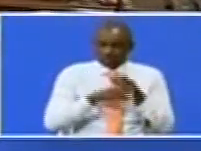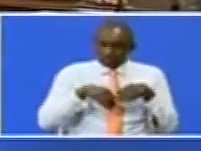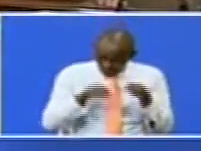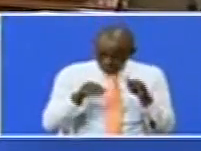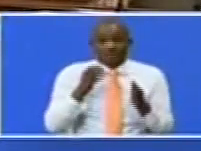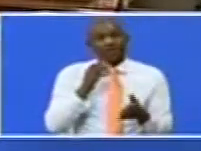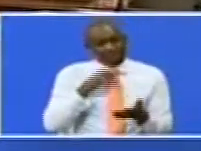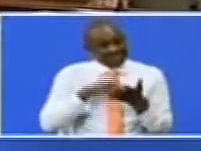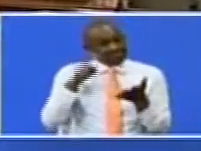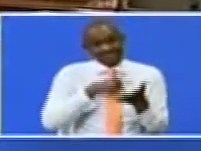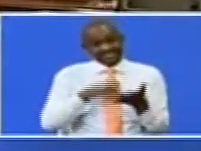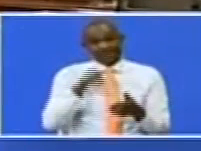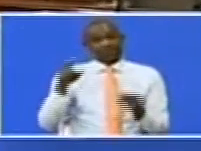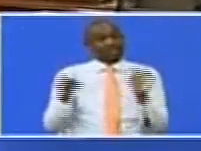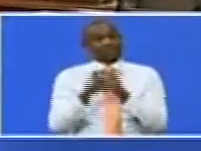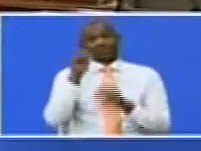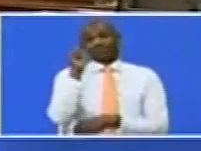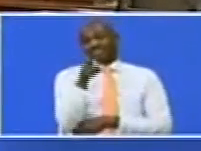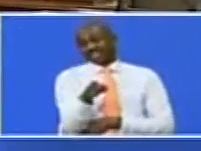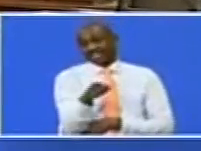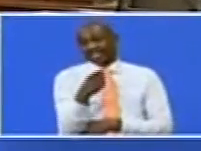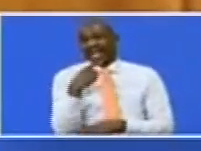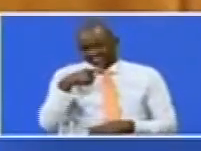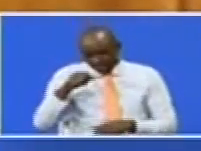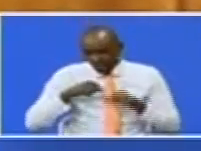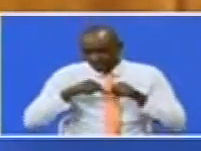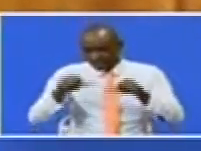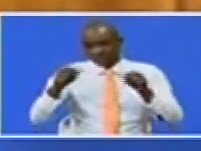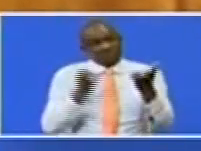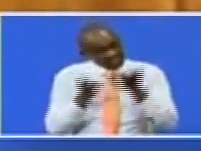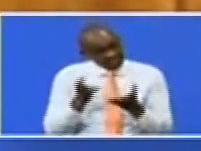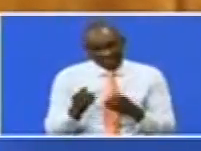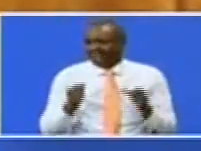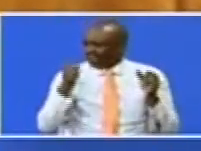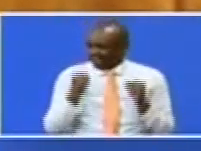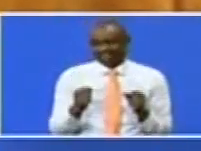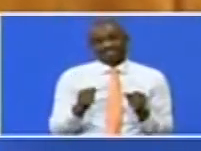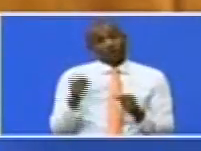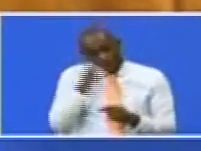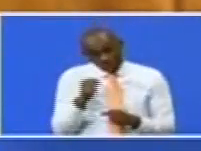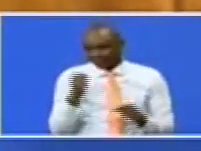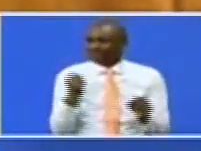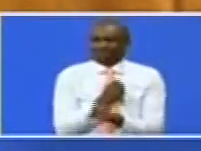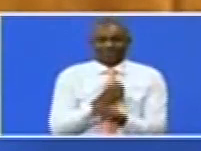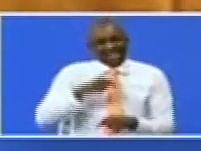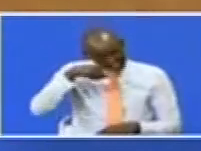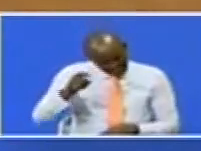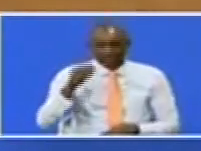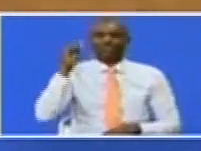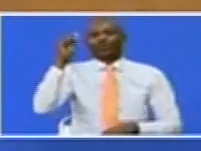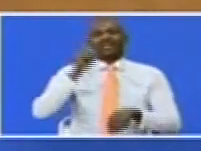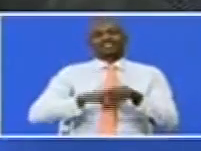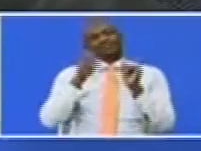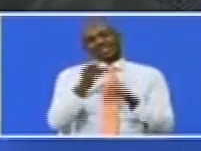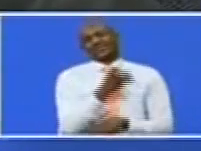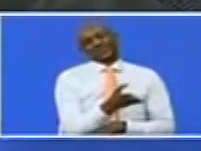was erroneous for the Deputy Chief Justice to claim that she can continue serving under the old constitution that put her retirement at 74